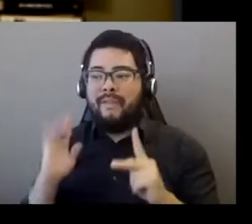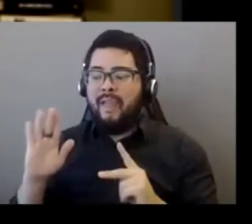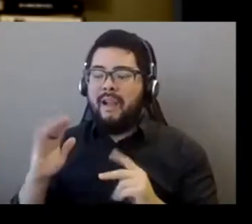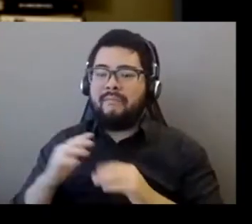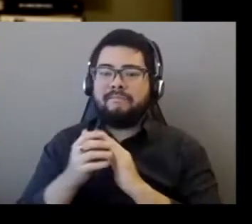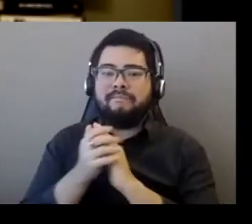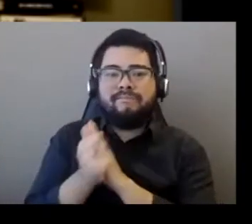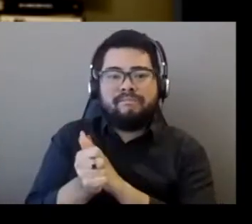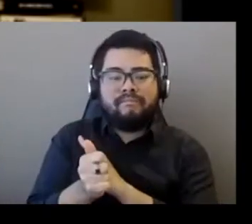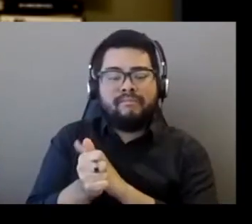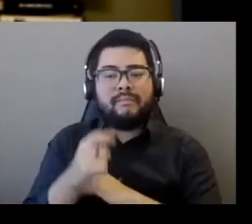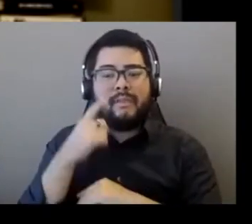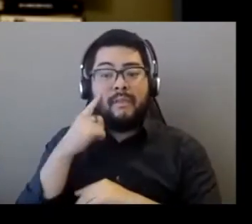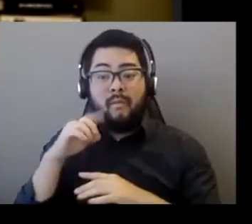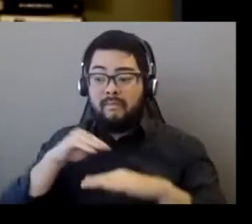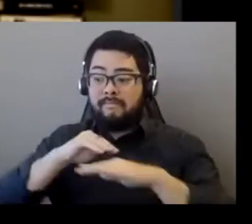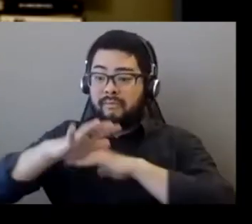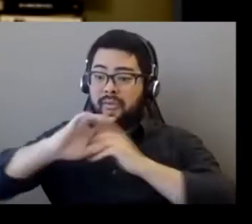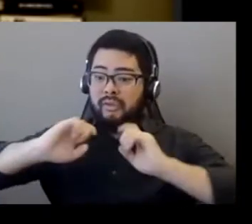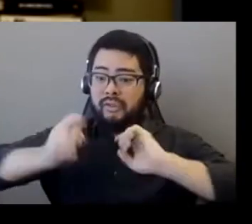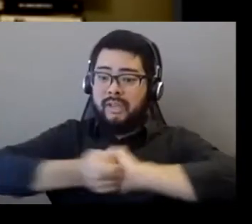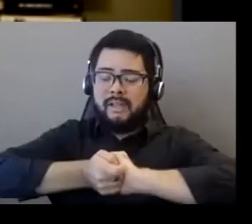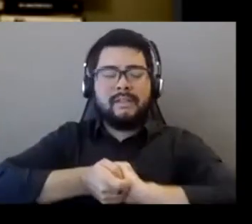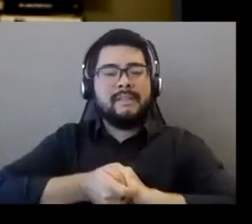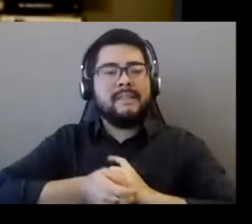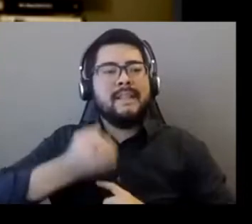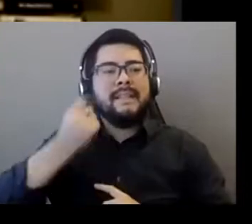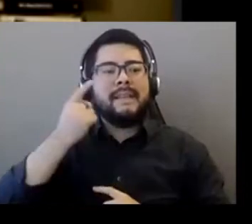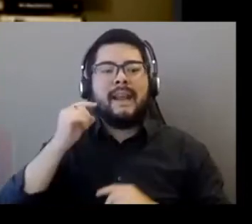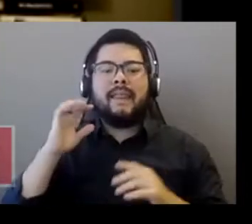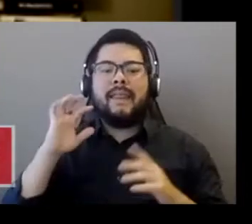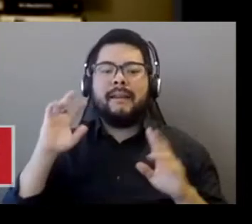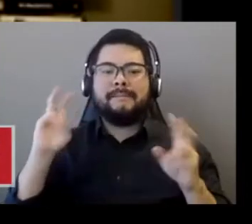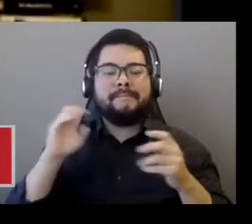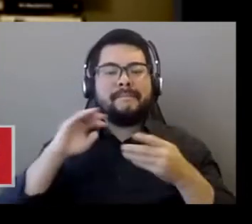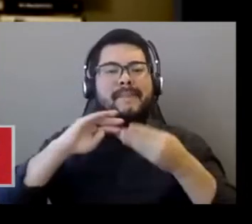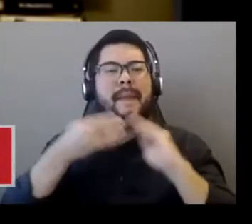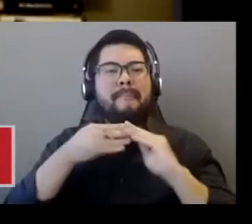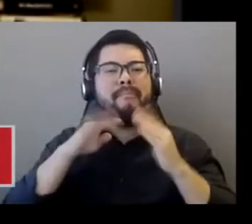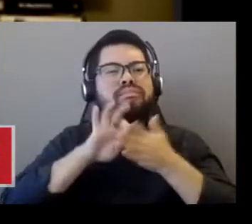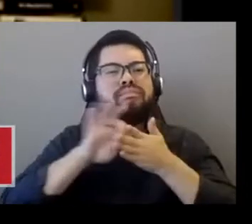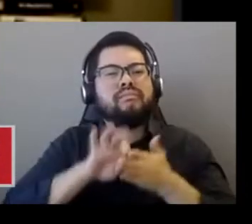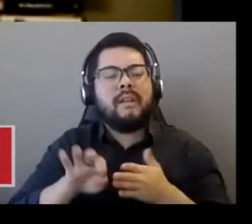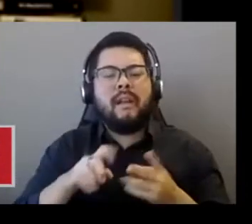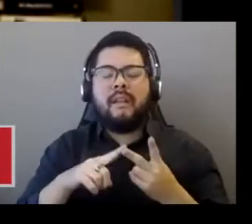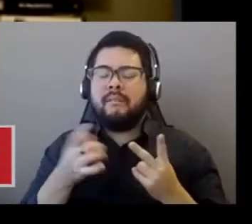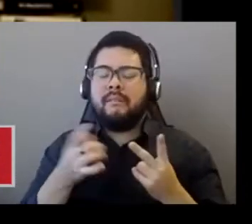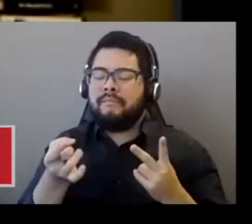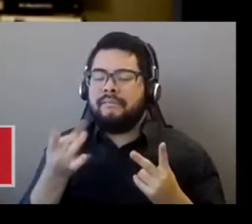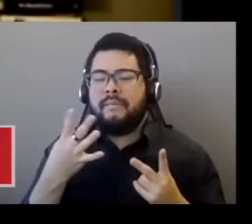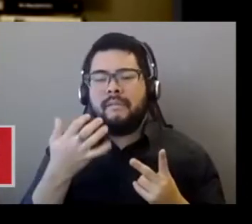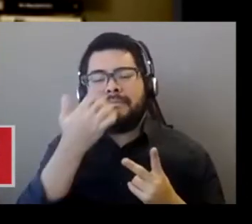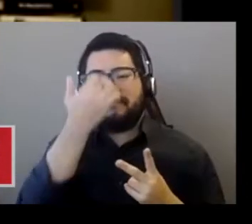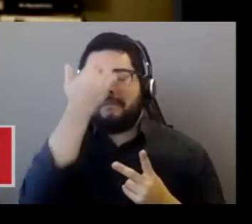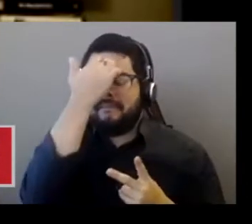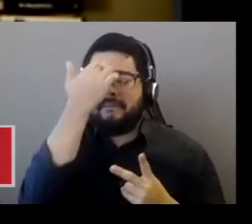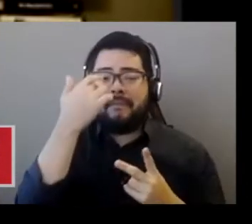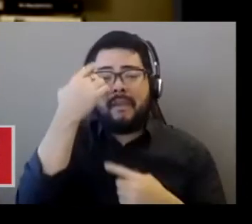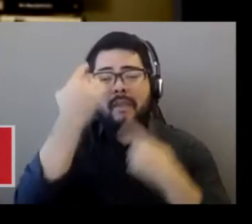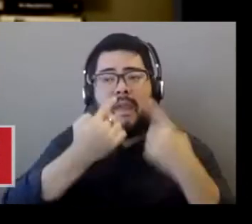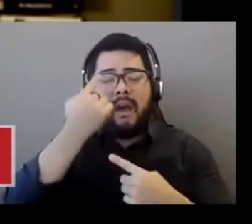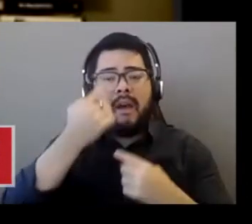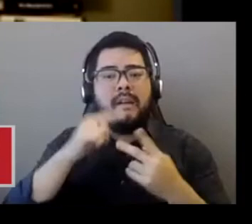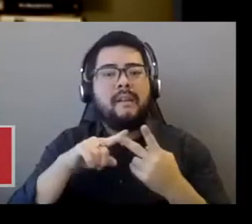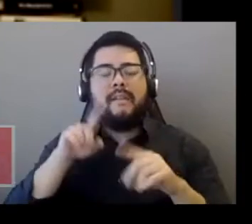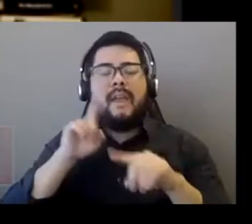change things. And these number counters, these pathetic examples of thinking, they can't visualize the